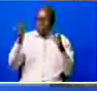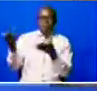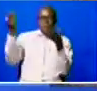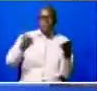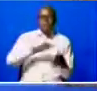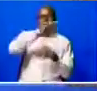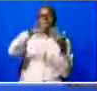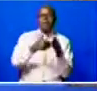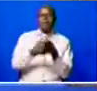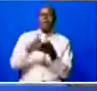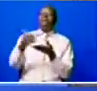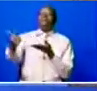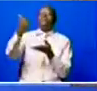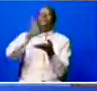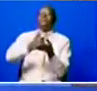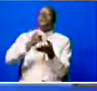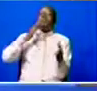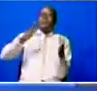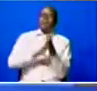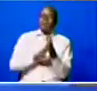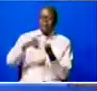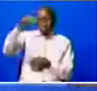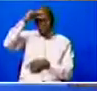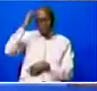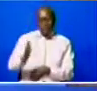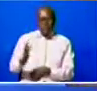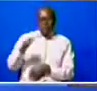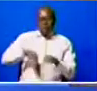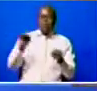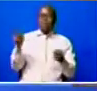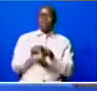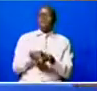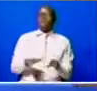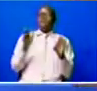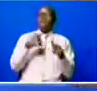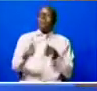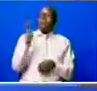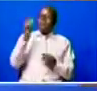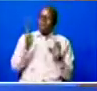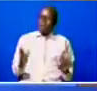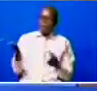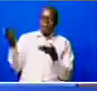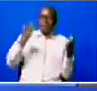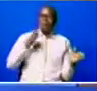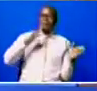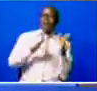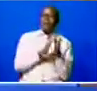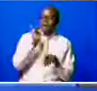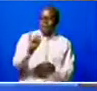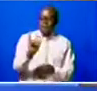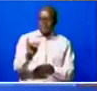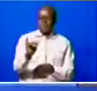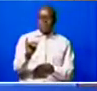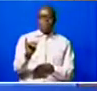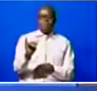all the letters of appointees from governor. Let them just follow that procedure. But when the lawyer of the nominee brings the letter, I think also